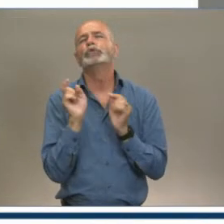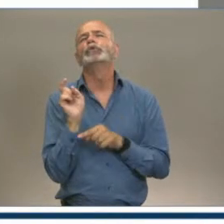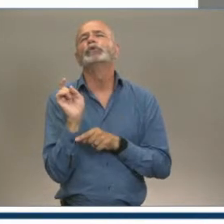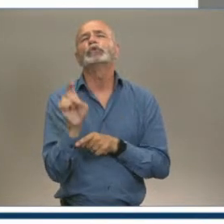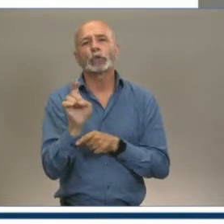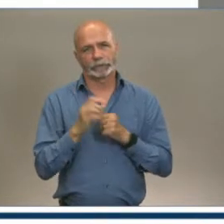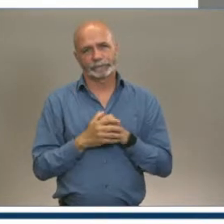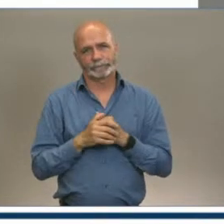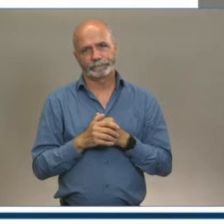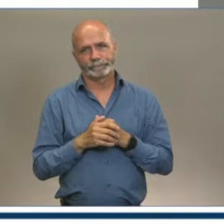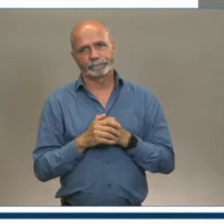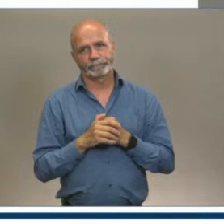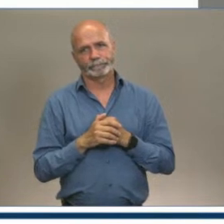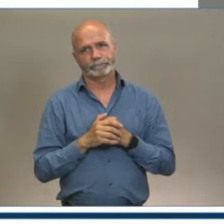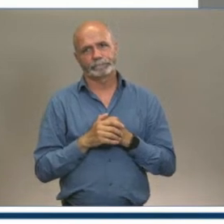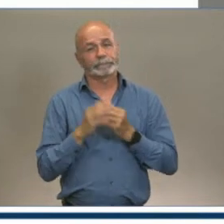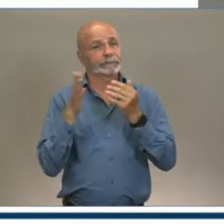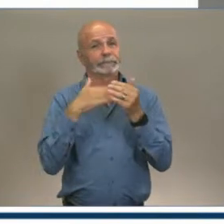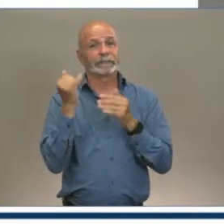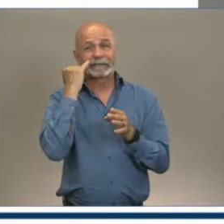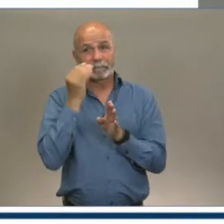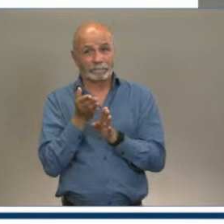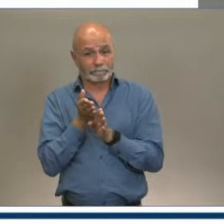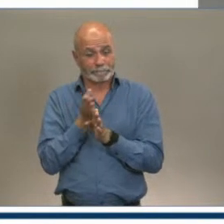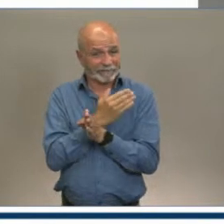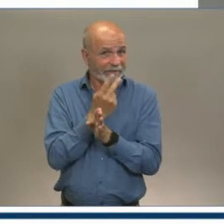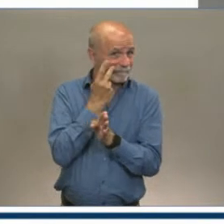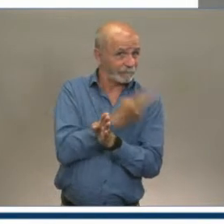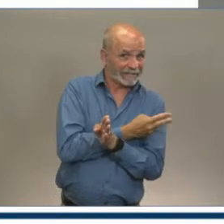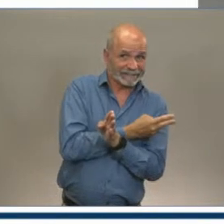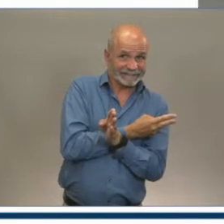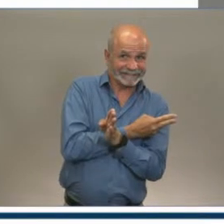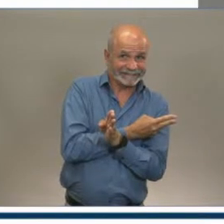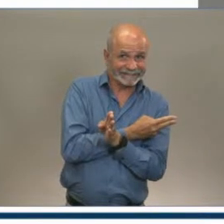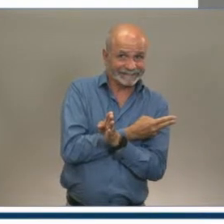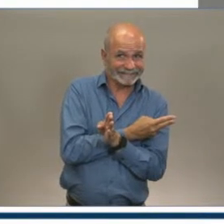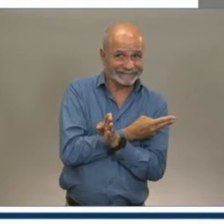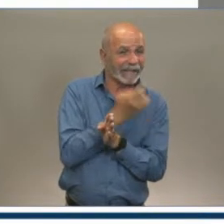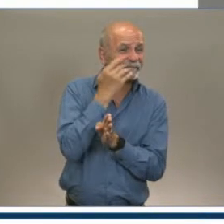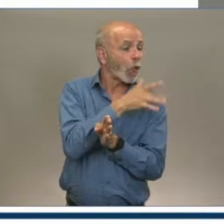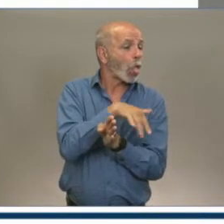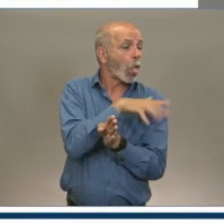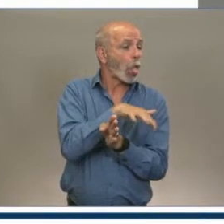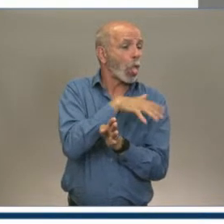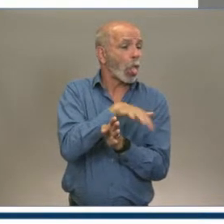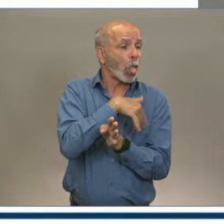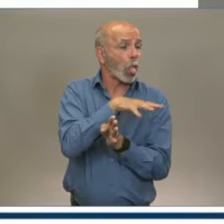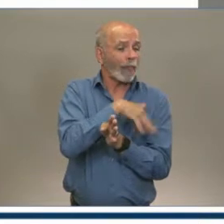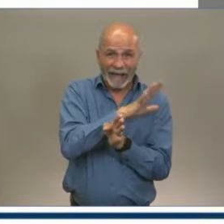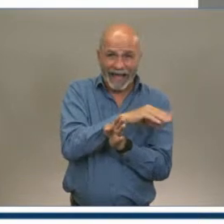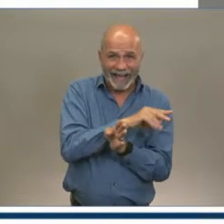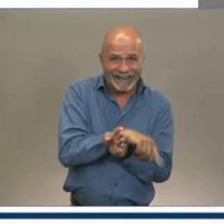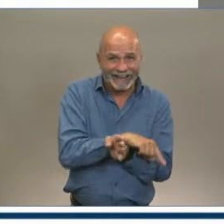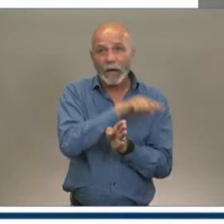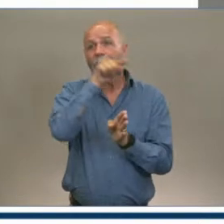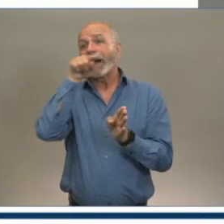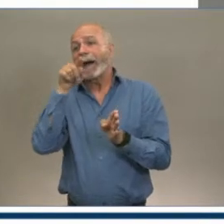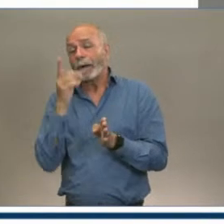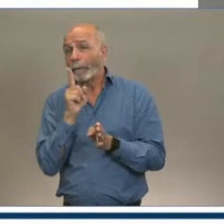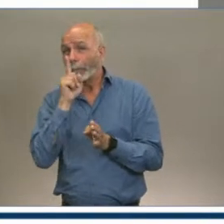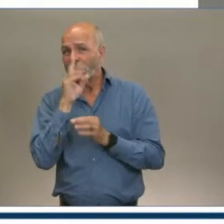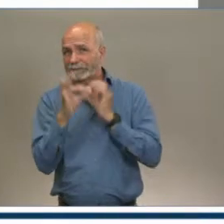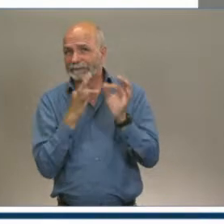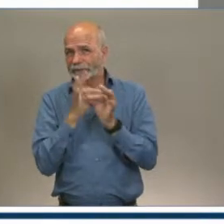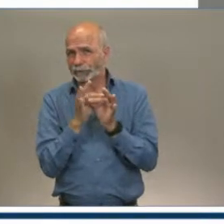especially just before or after you've been visiting, maybe in a larger social setting when you've been around lots of other people. Always a good idea.